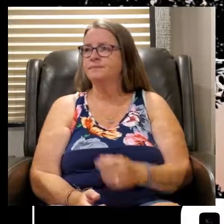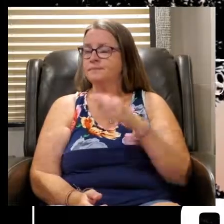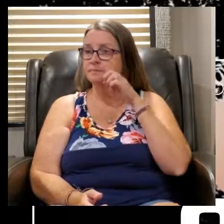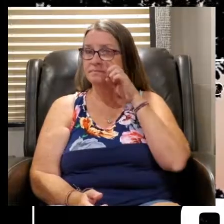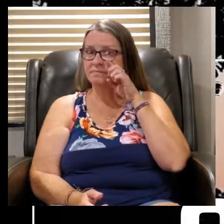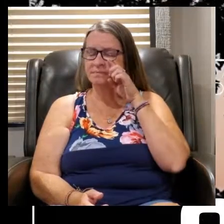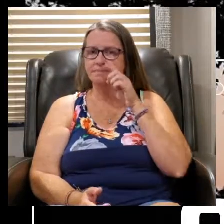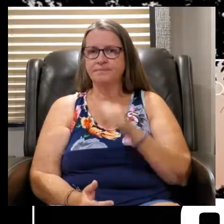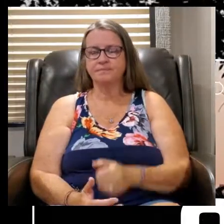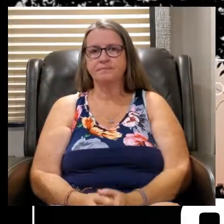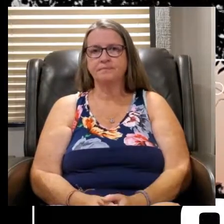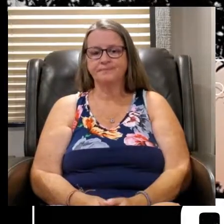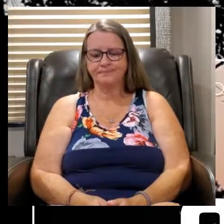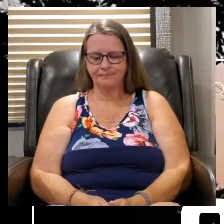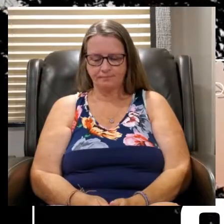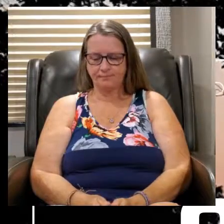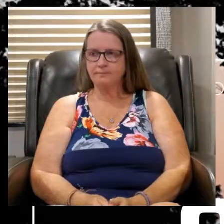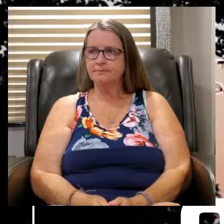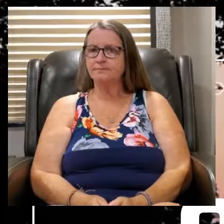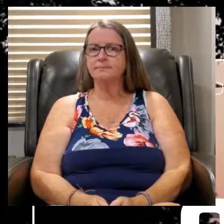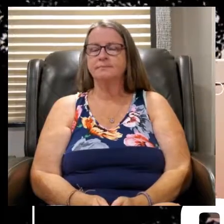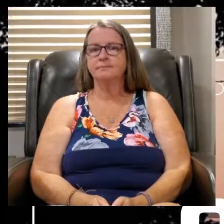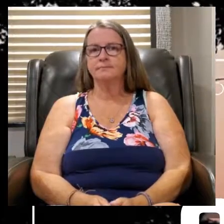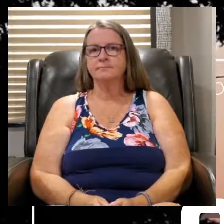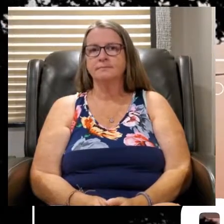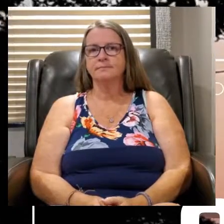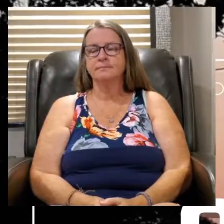video. All right, let's keep going.